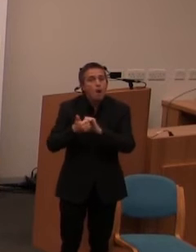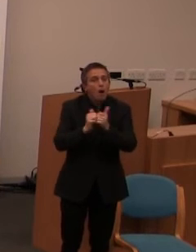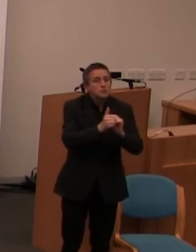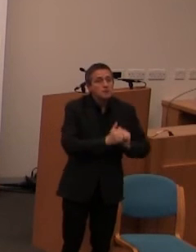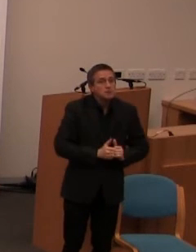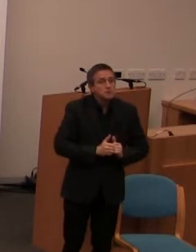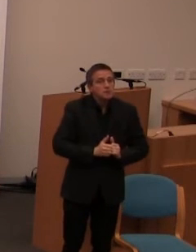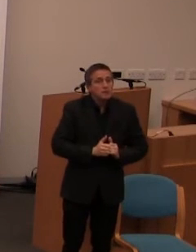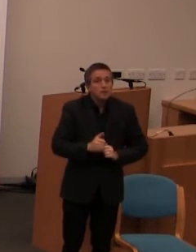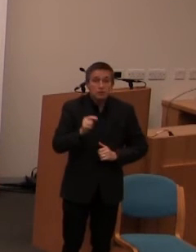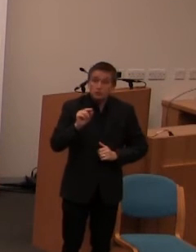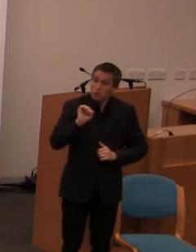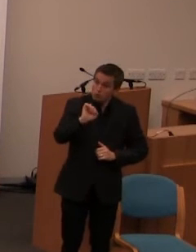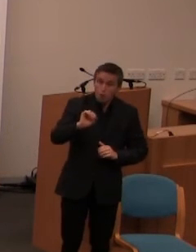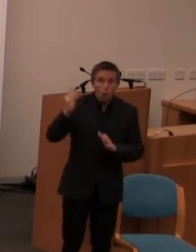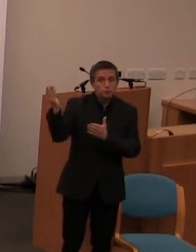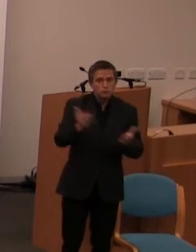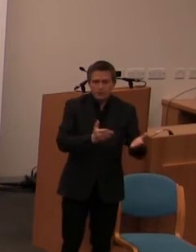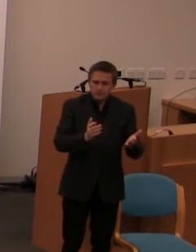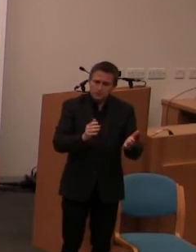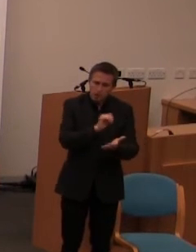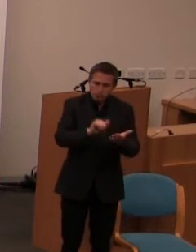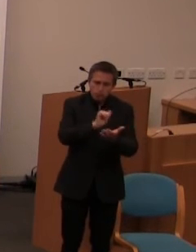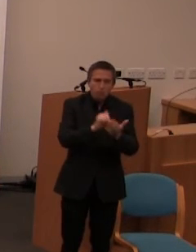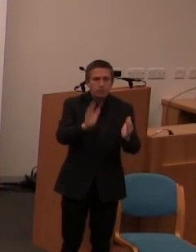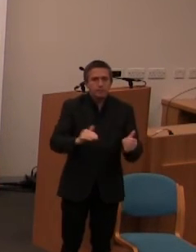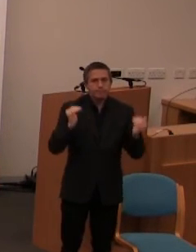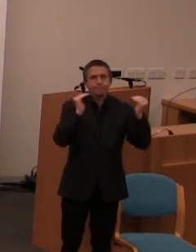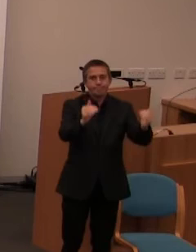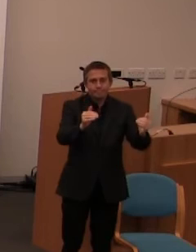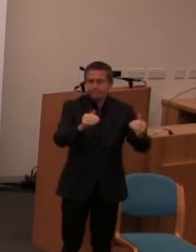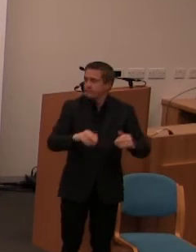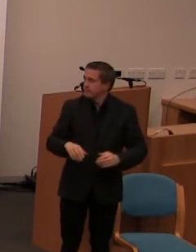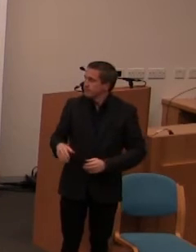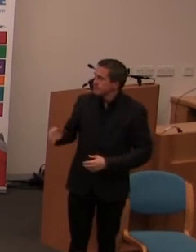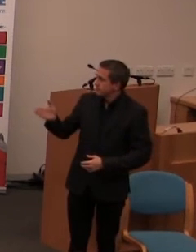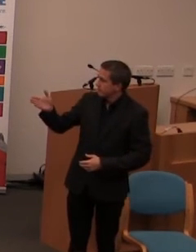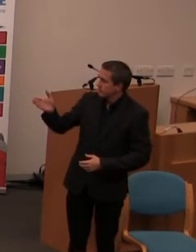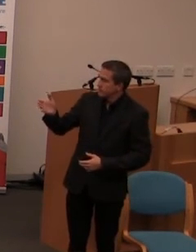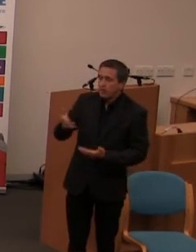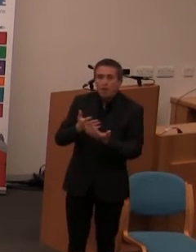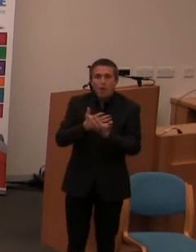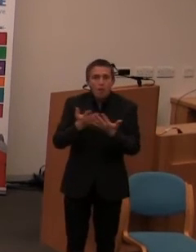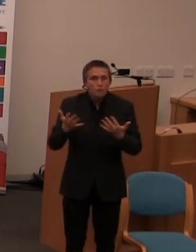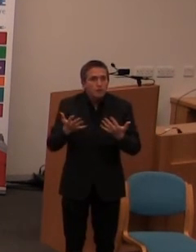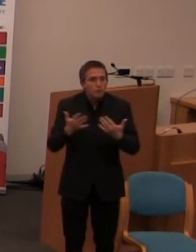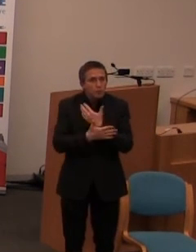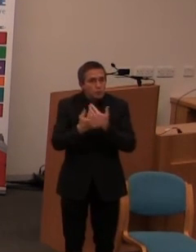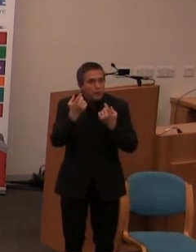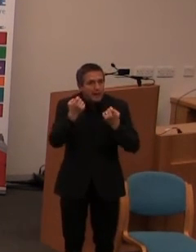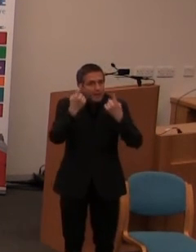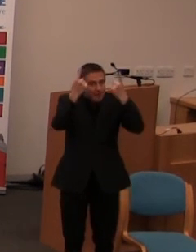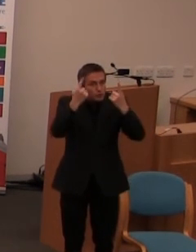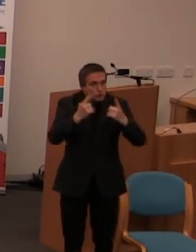we have the services that people expect across the area. We've also heard lots of areas of innovation, lots of